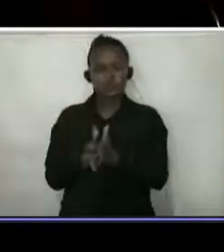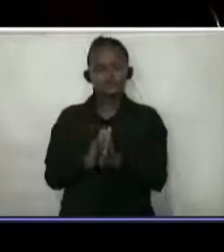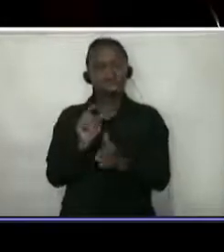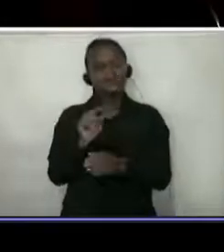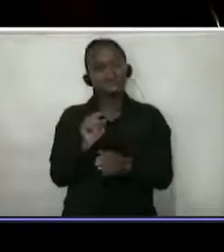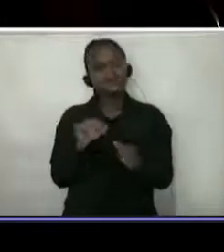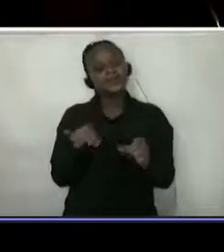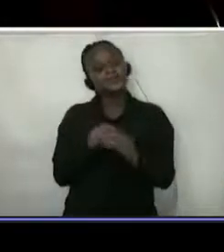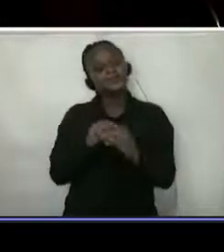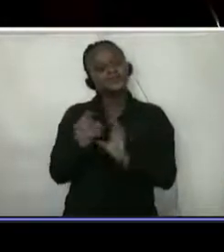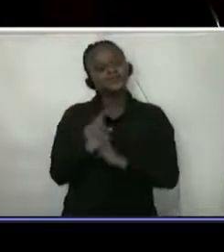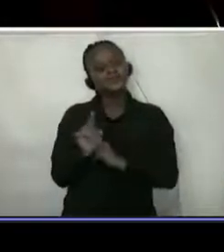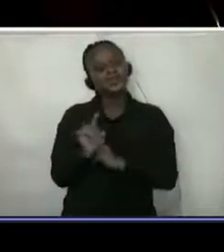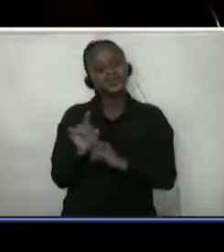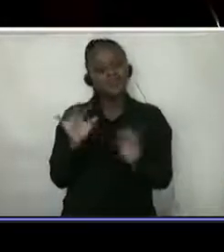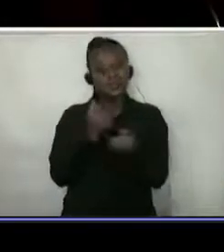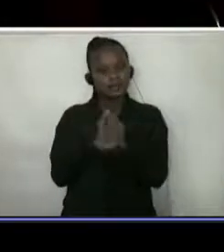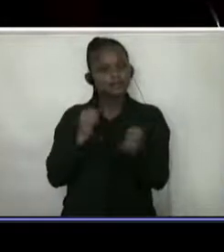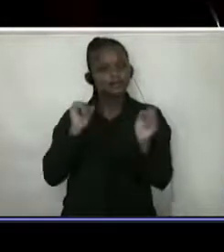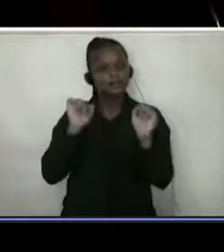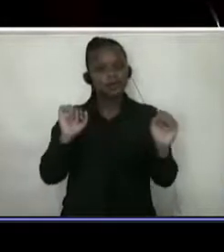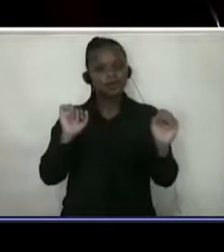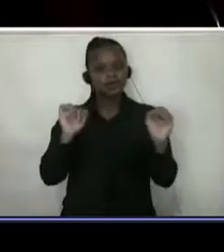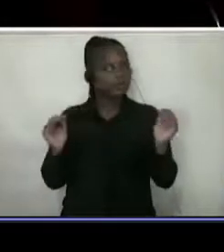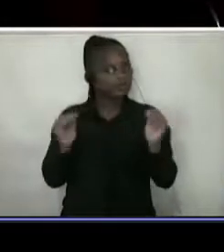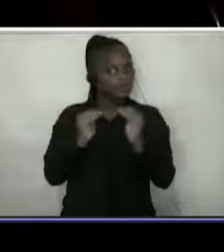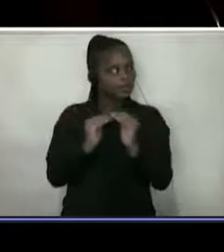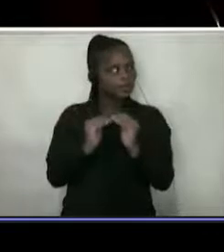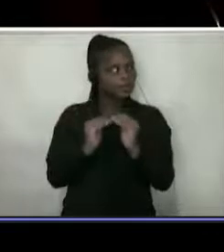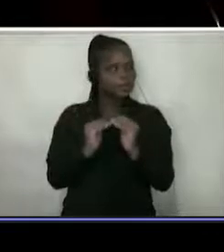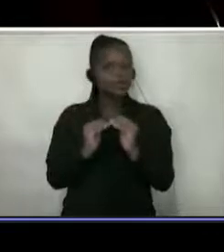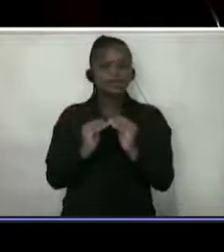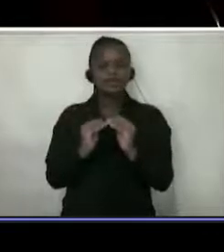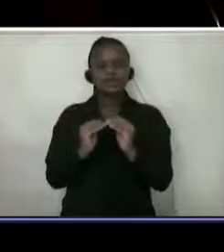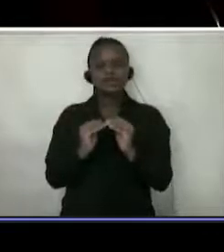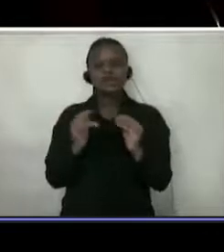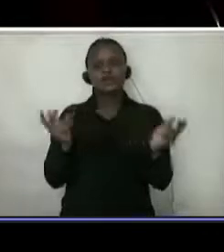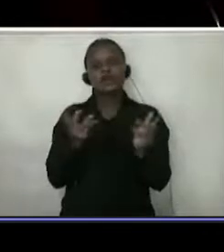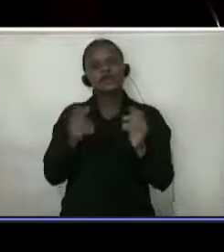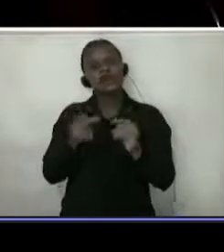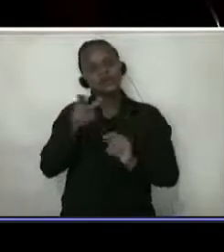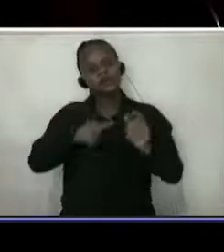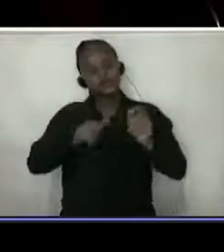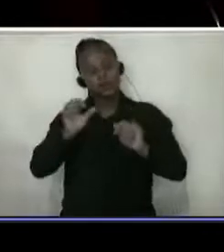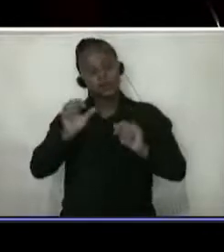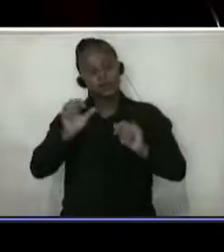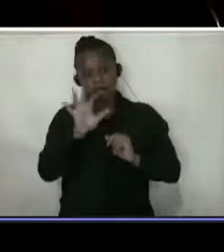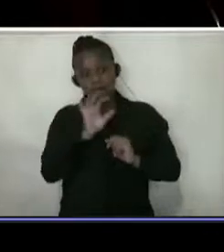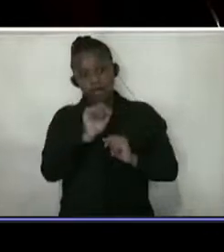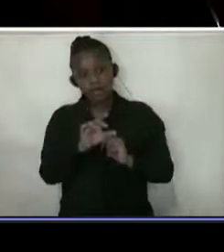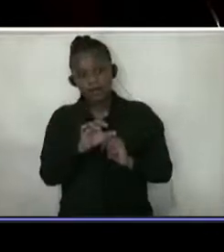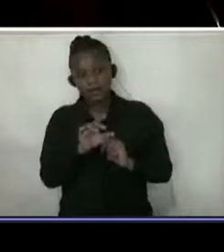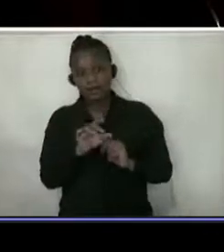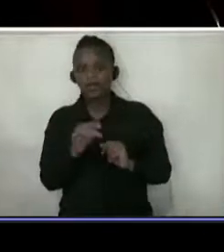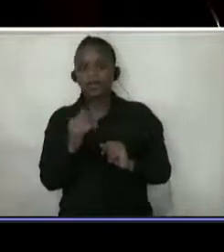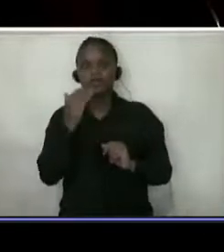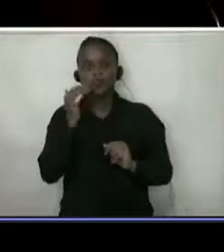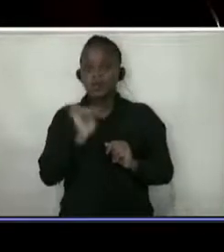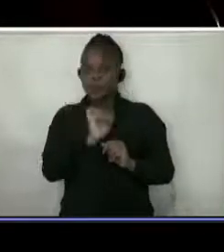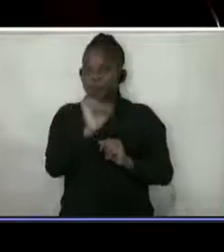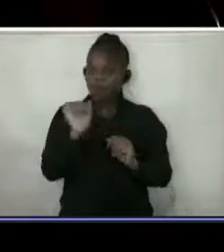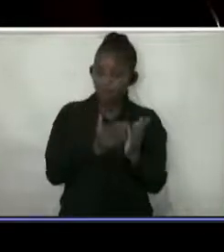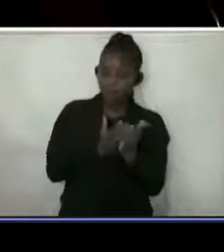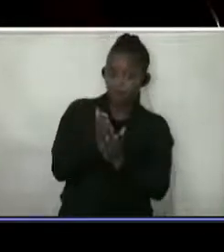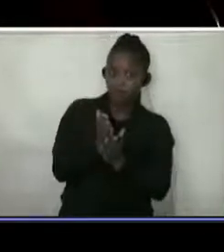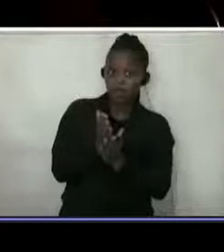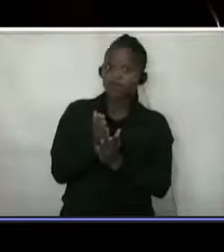free and independent check and balance through a free judiciary where the people of this country can turn to the courts when their rights are being trampled on by the other